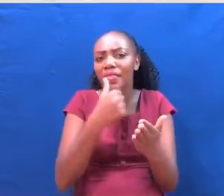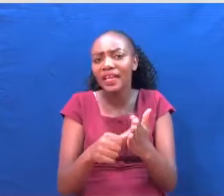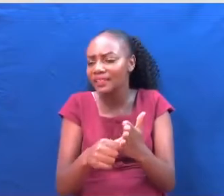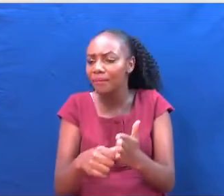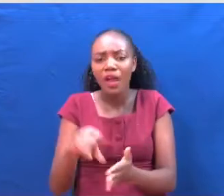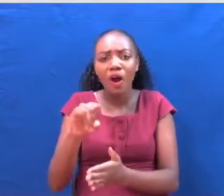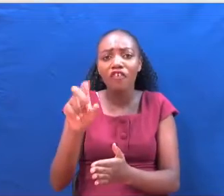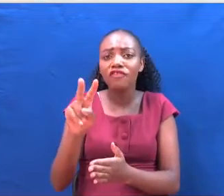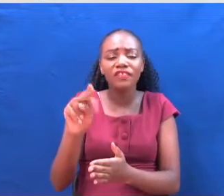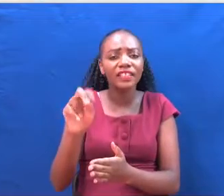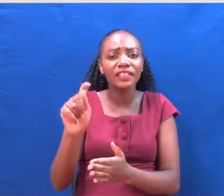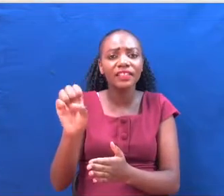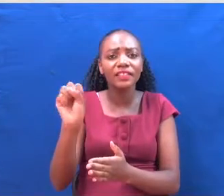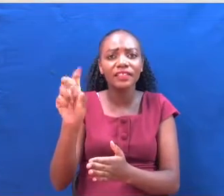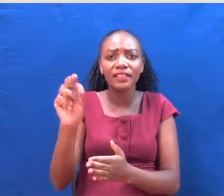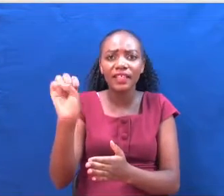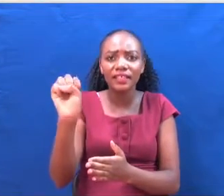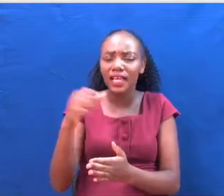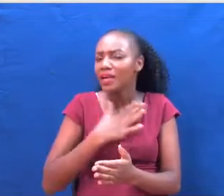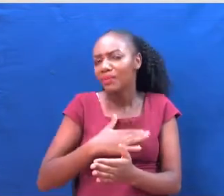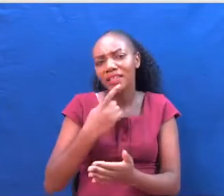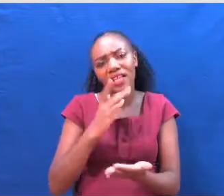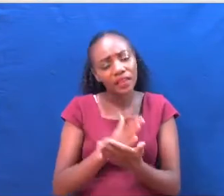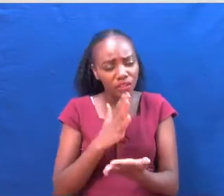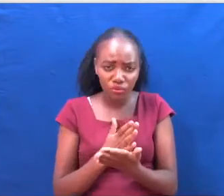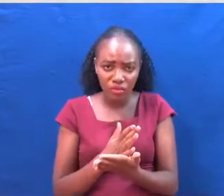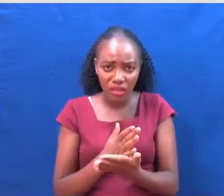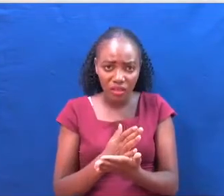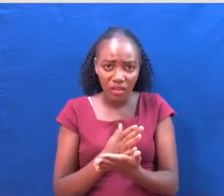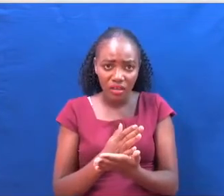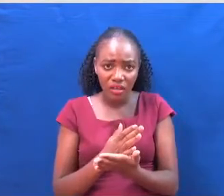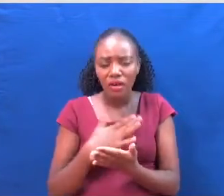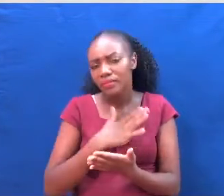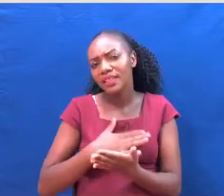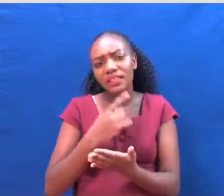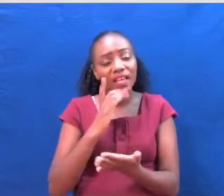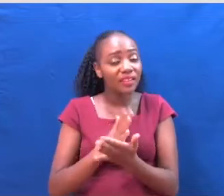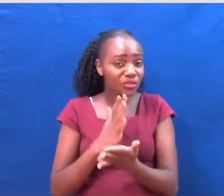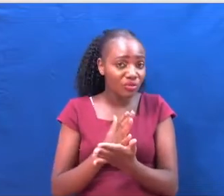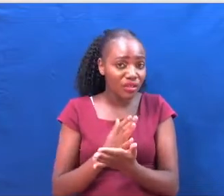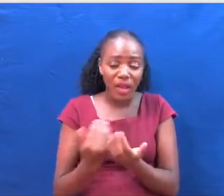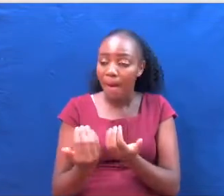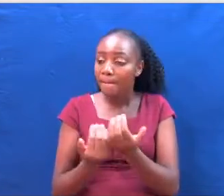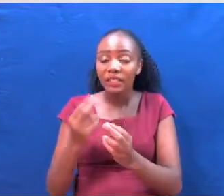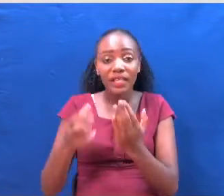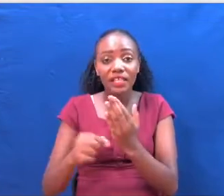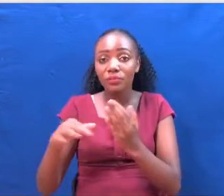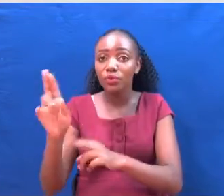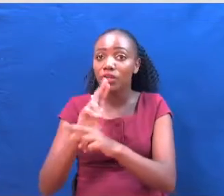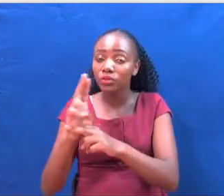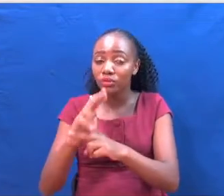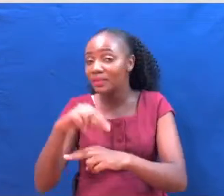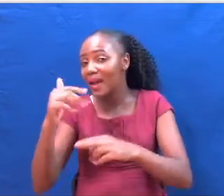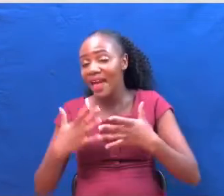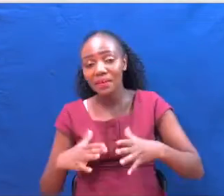intent. Can you tell us the truth that you are just used, your business name was just used by influential